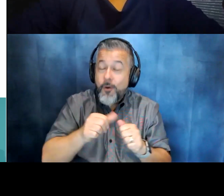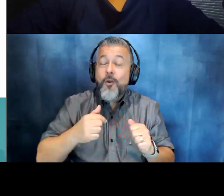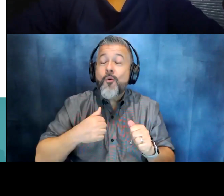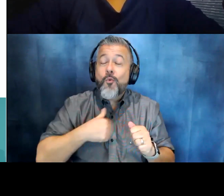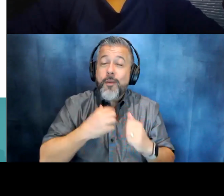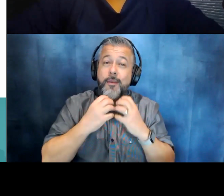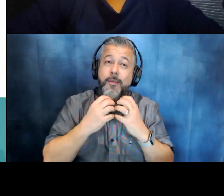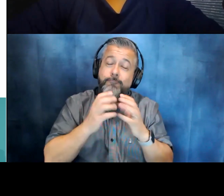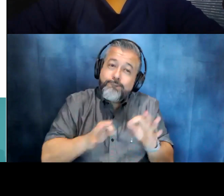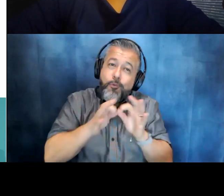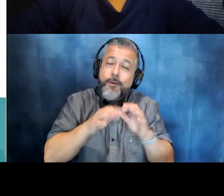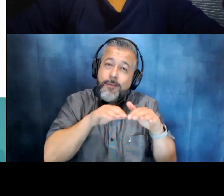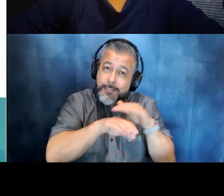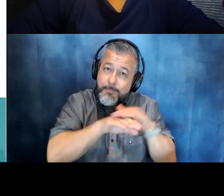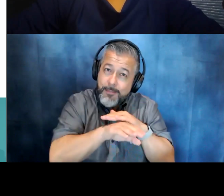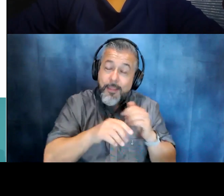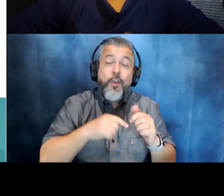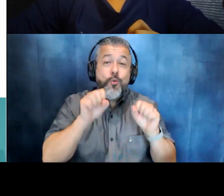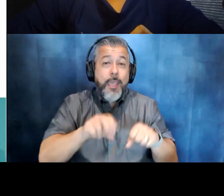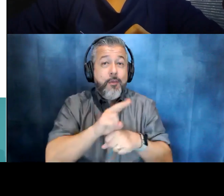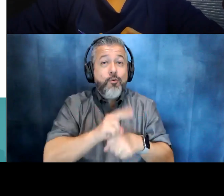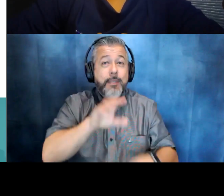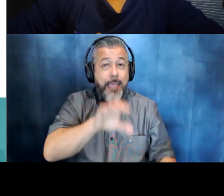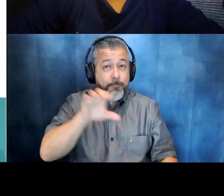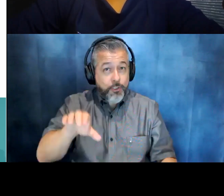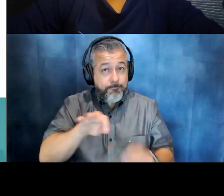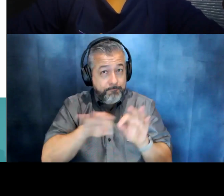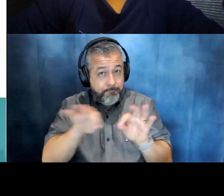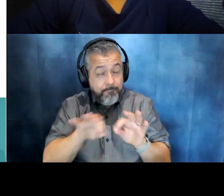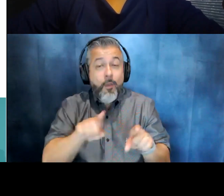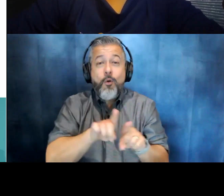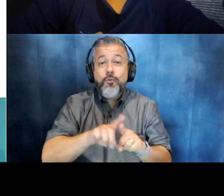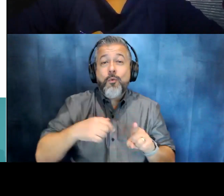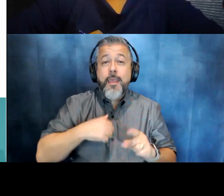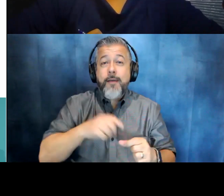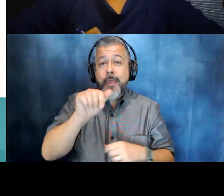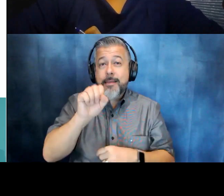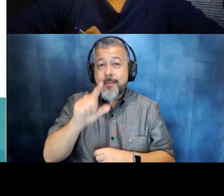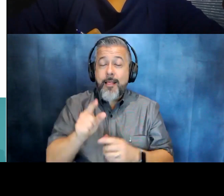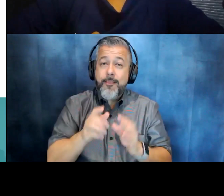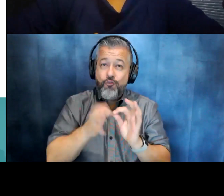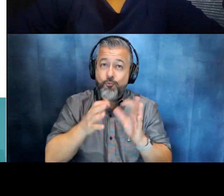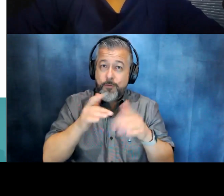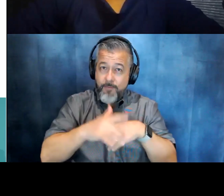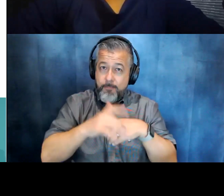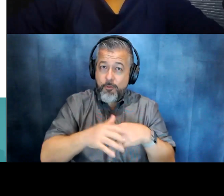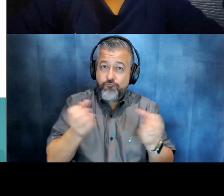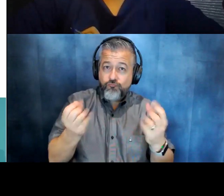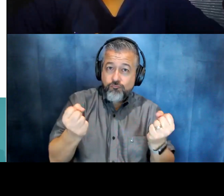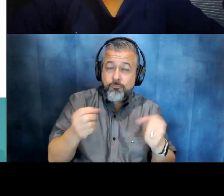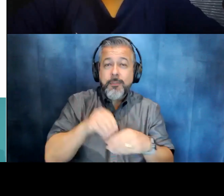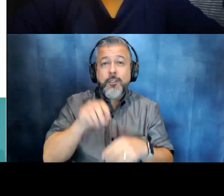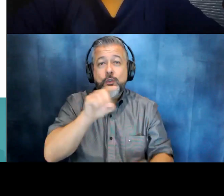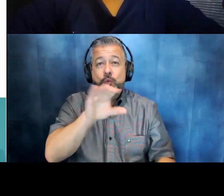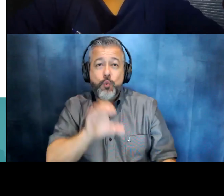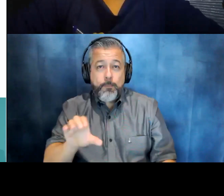the closed captioning function. Along with, we have American Sign Language available in the Zoom feed. So thank you so much to all of you who come